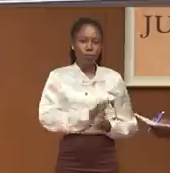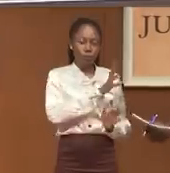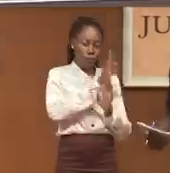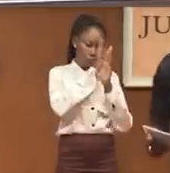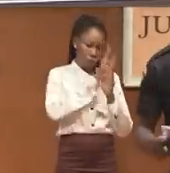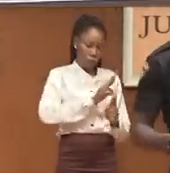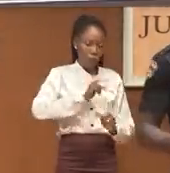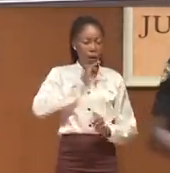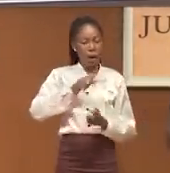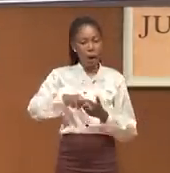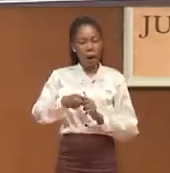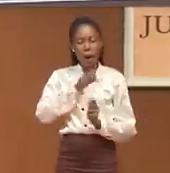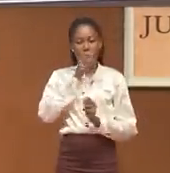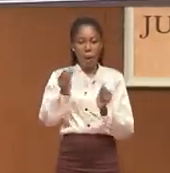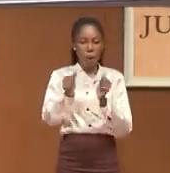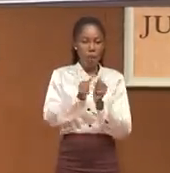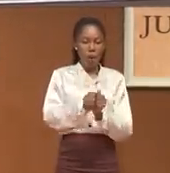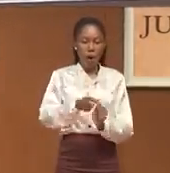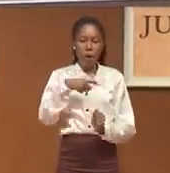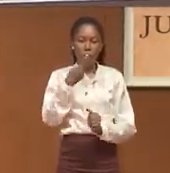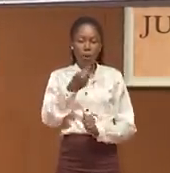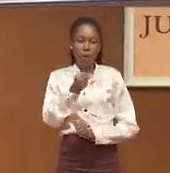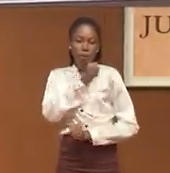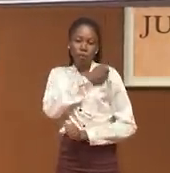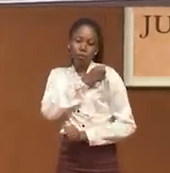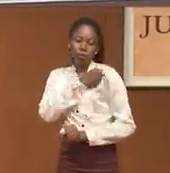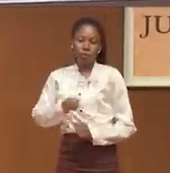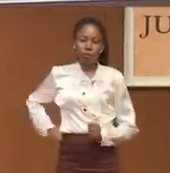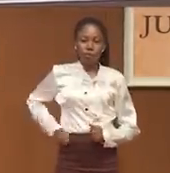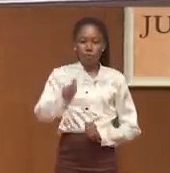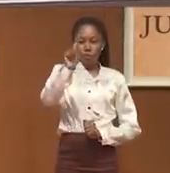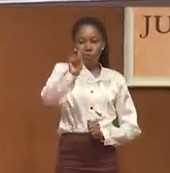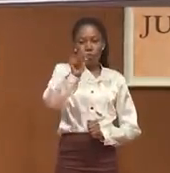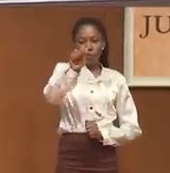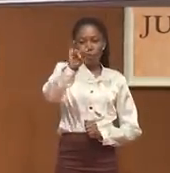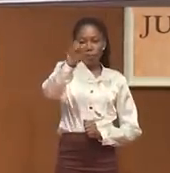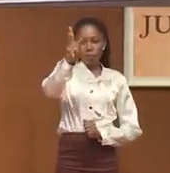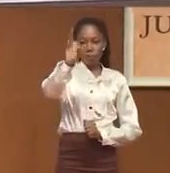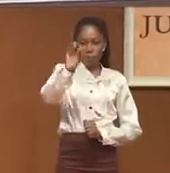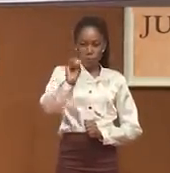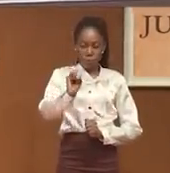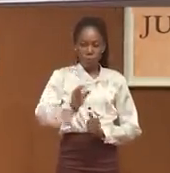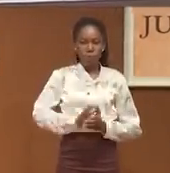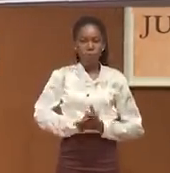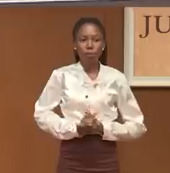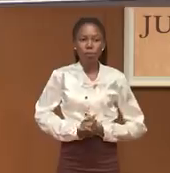Your Honor, this case is between Taiwo Ajala and Adeduro. Party sworn on